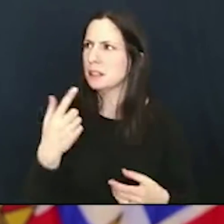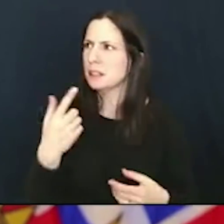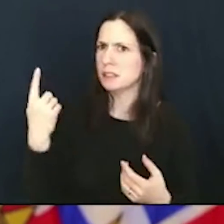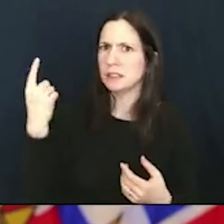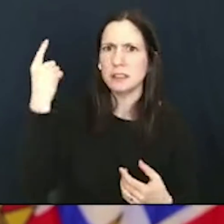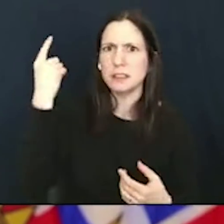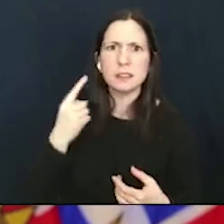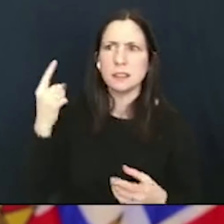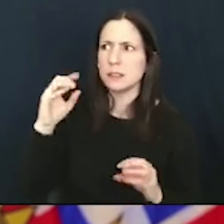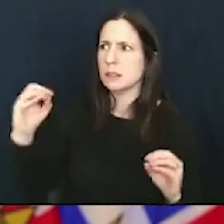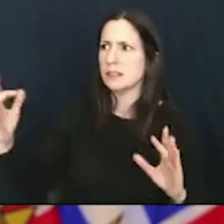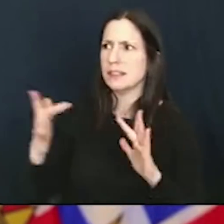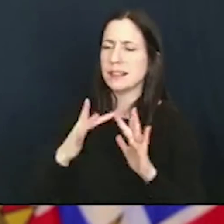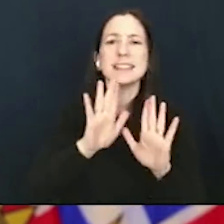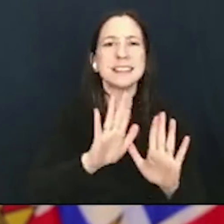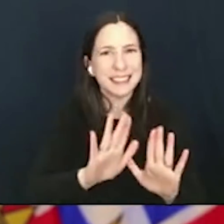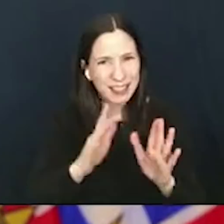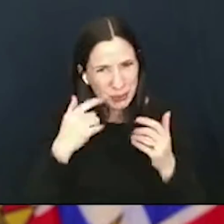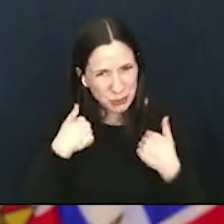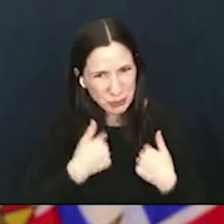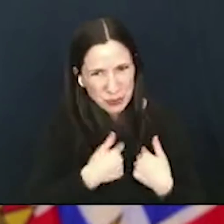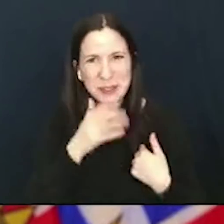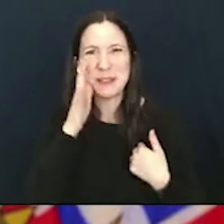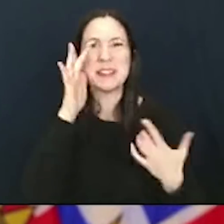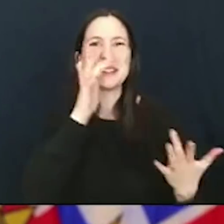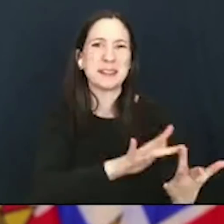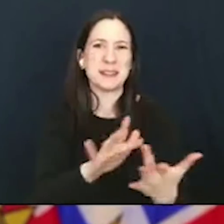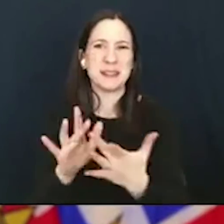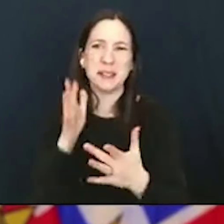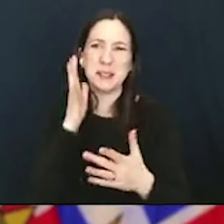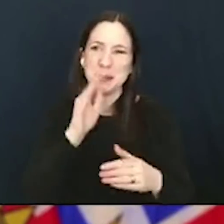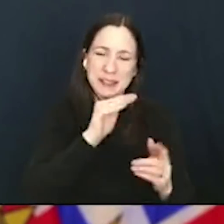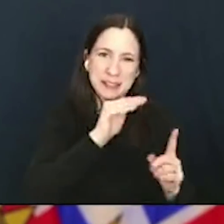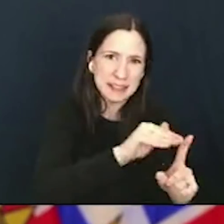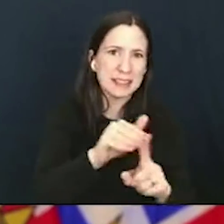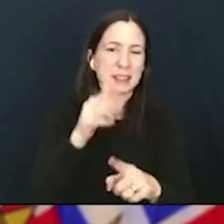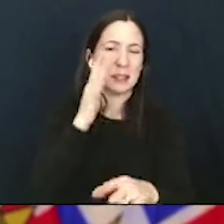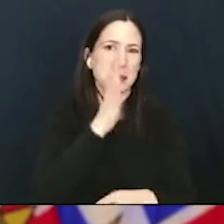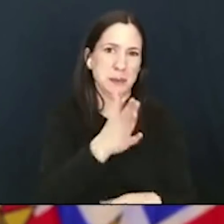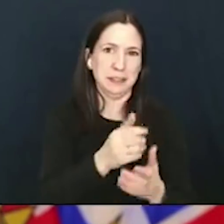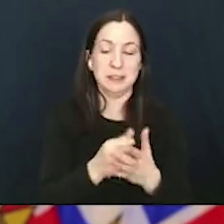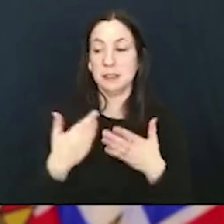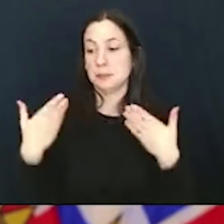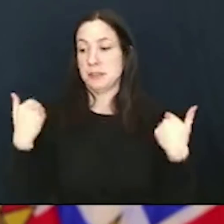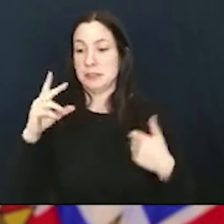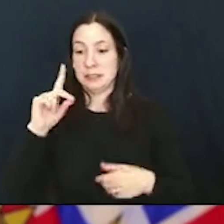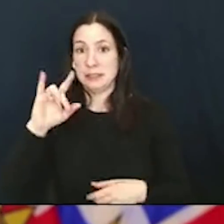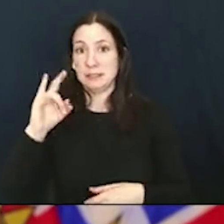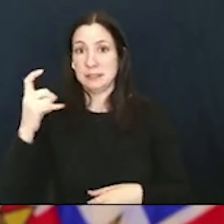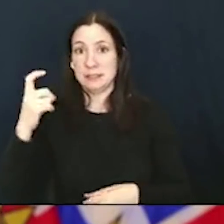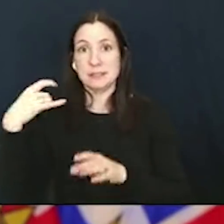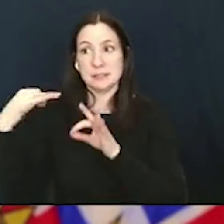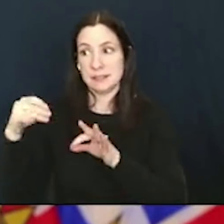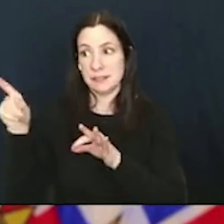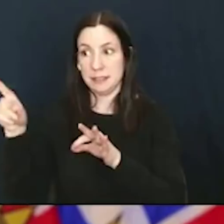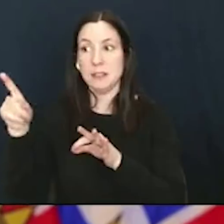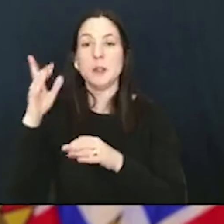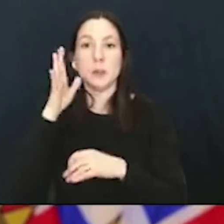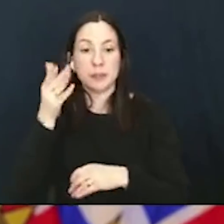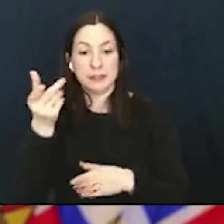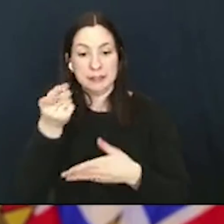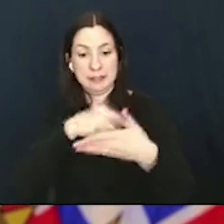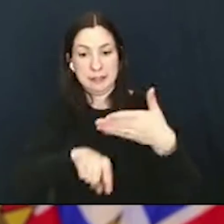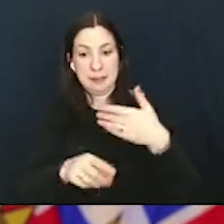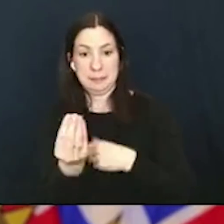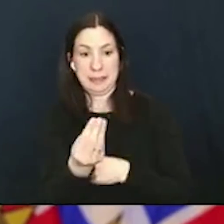in the coming days and weeks. And we'll be sharing more details, as Minister Dix indicated, on Monday when we have more